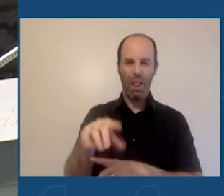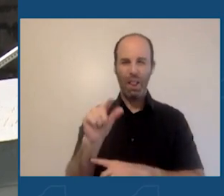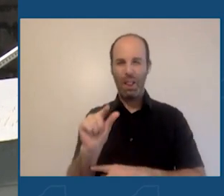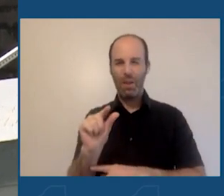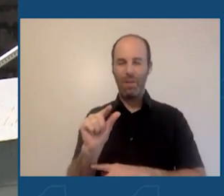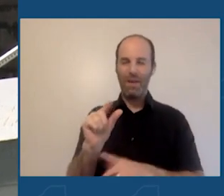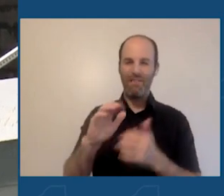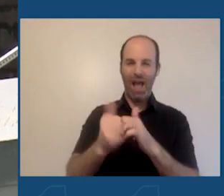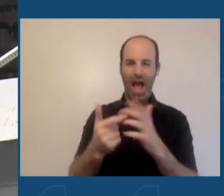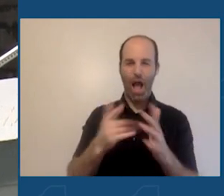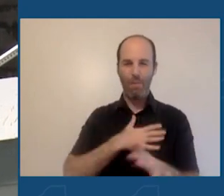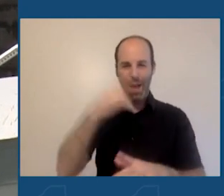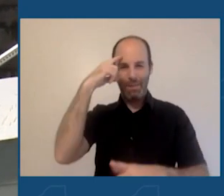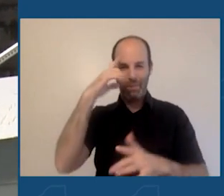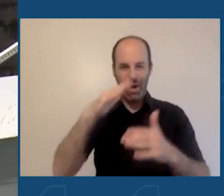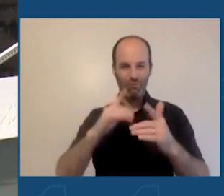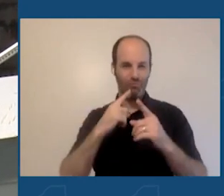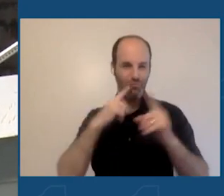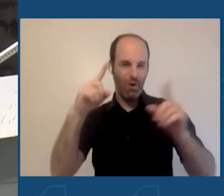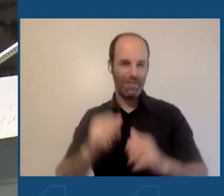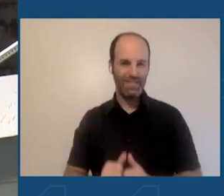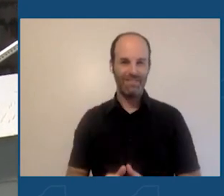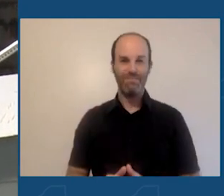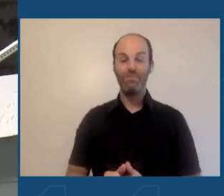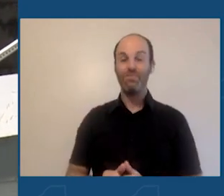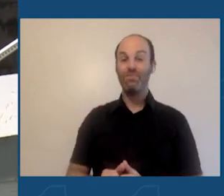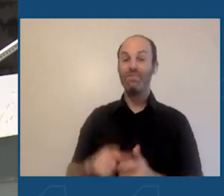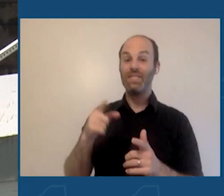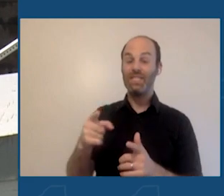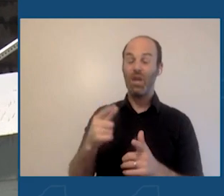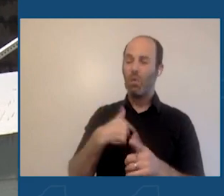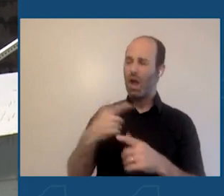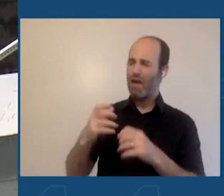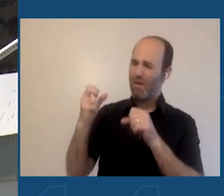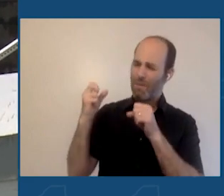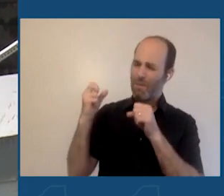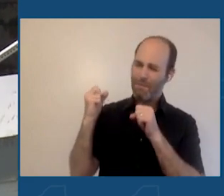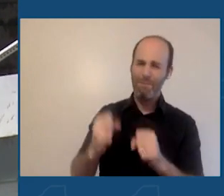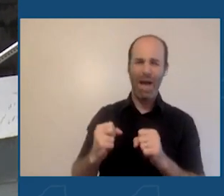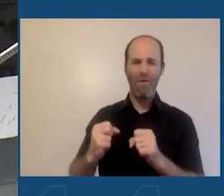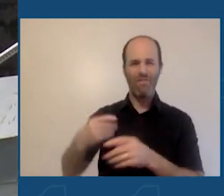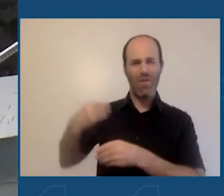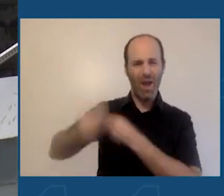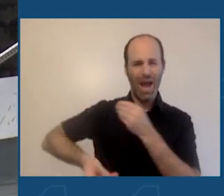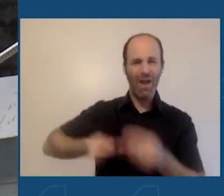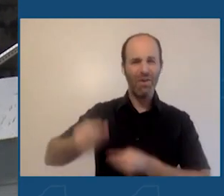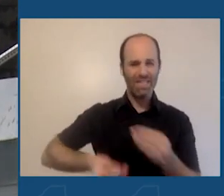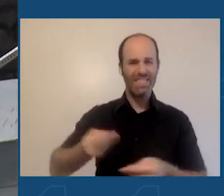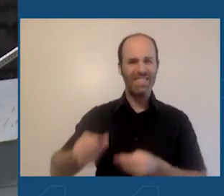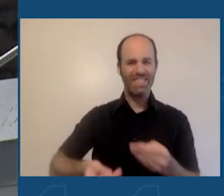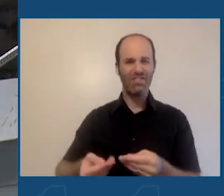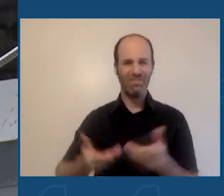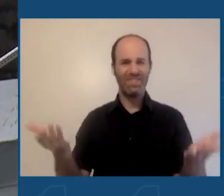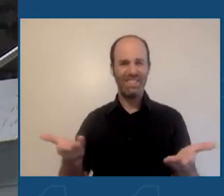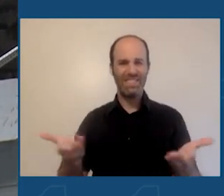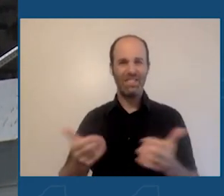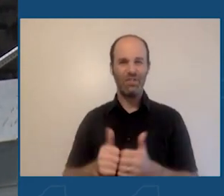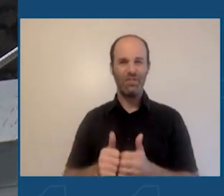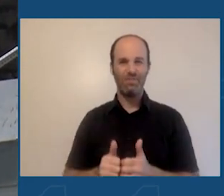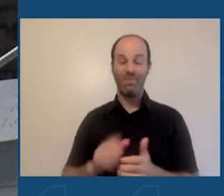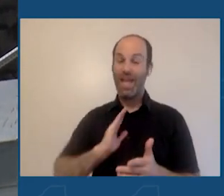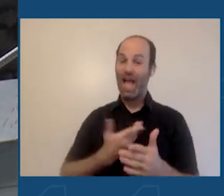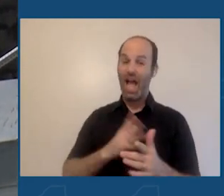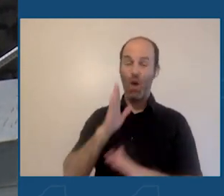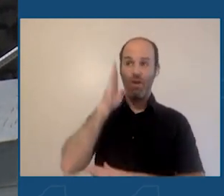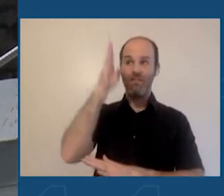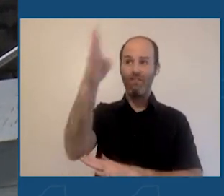works. But we've got such a powerful heritage. It's been shared with everybody. But our future is just